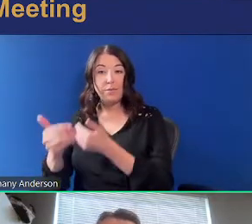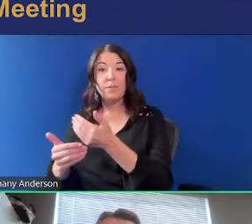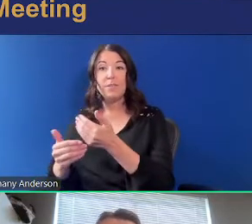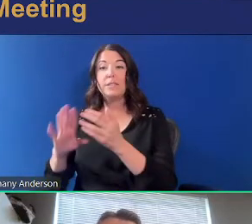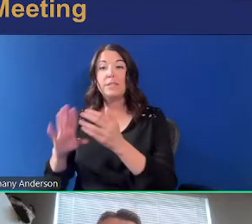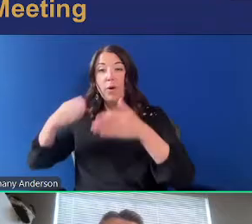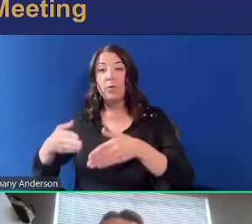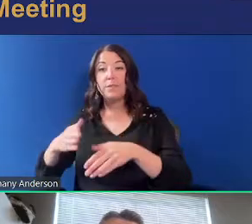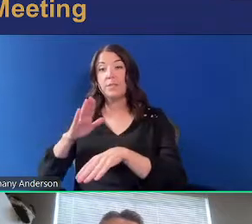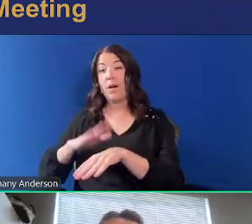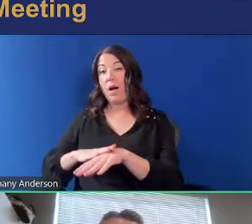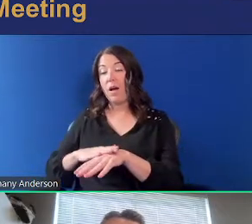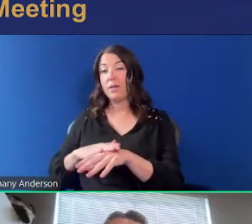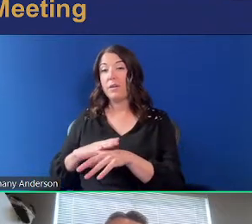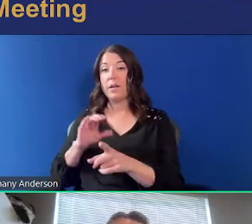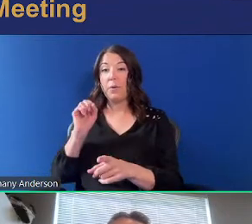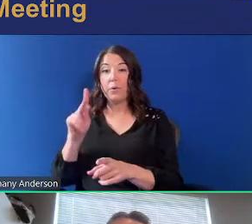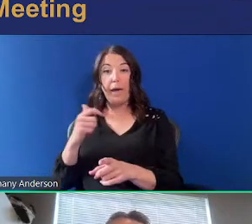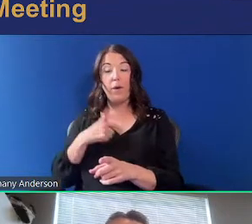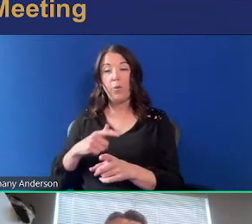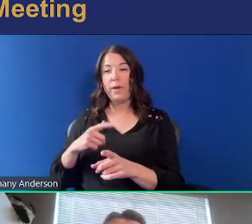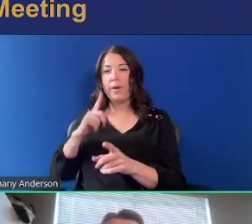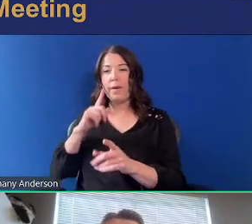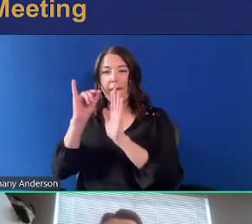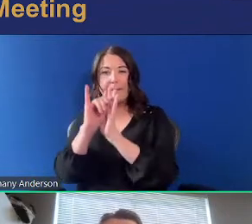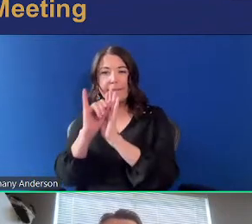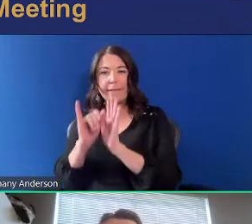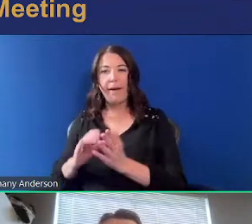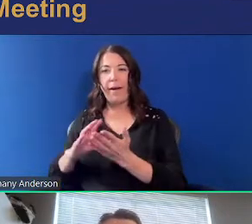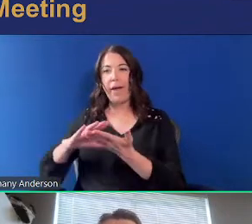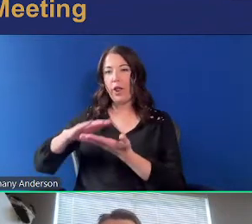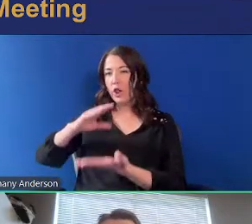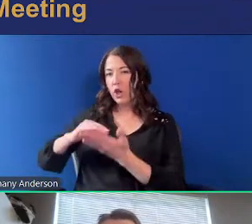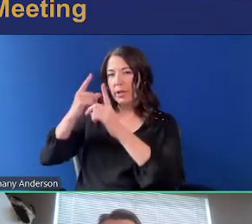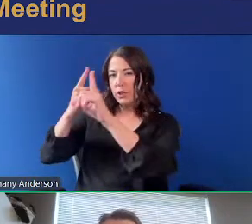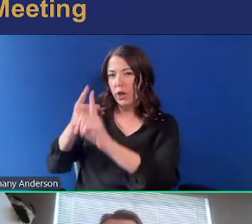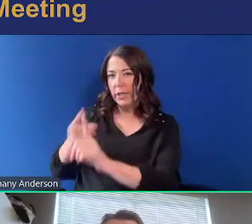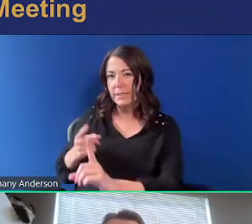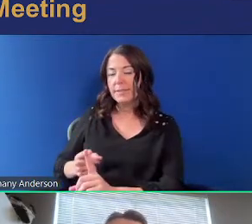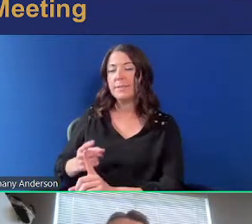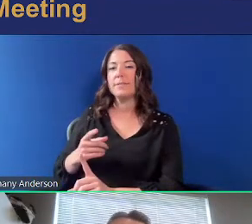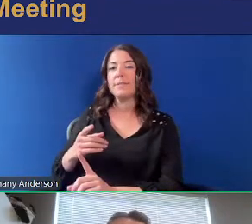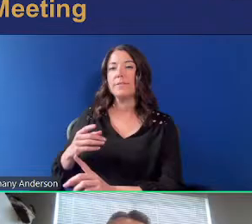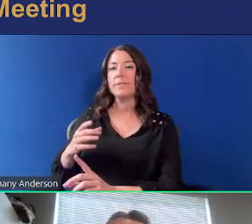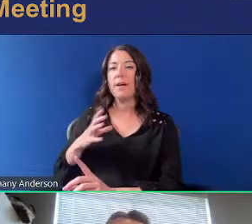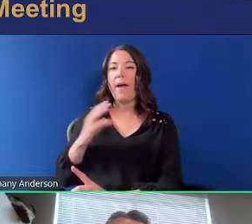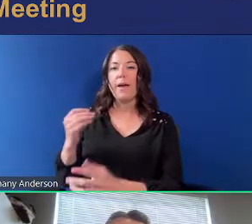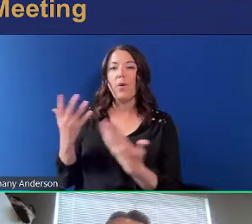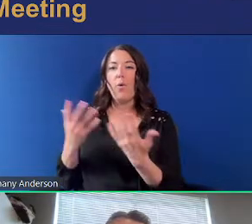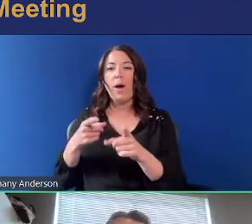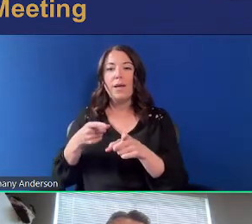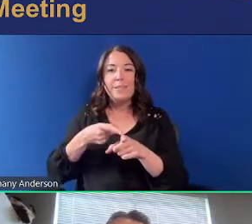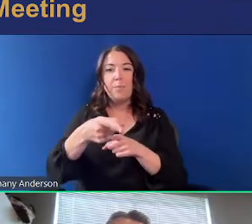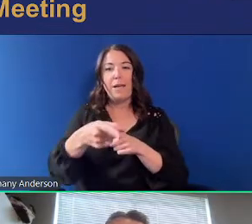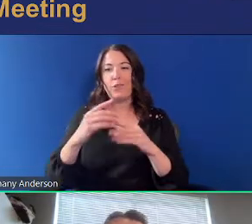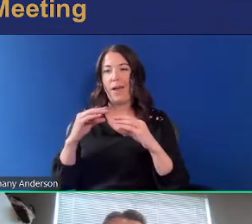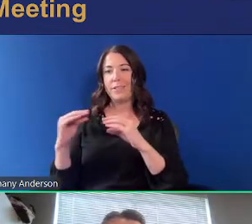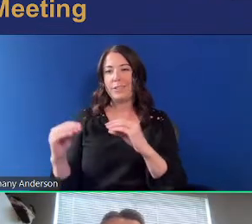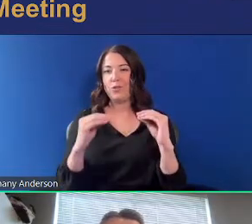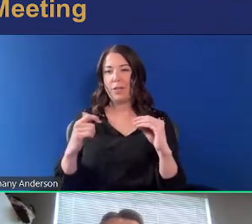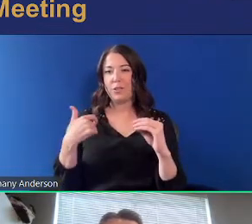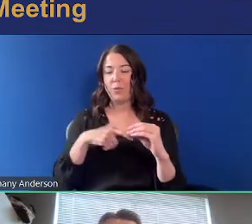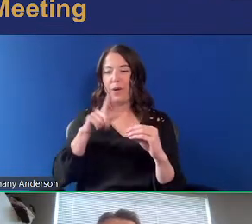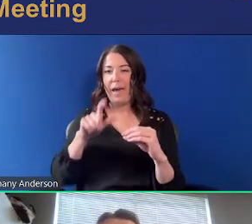we identify these targets, these learning targets, and we identify what specialized instruction needs to be put in place and